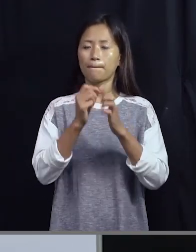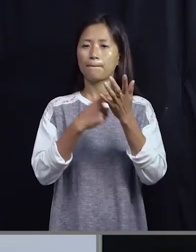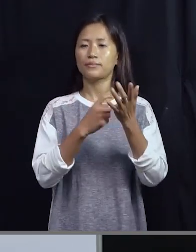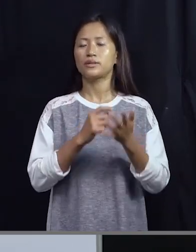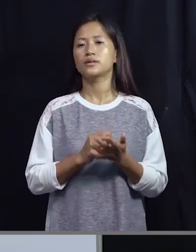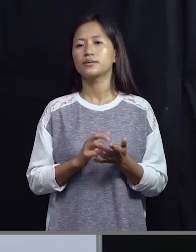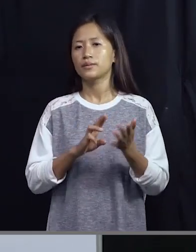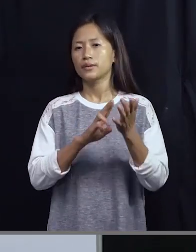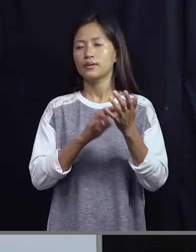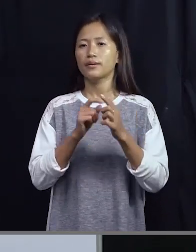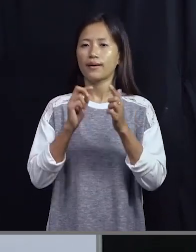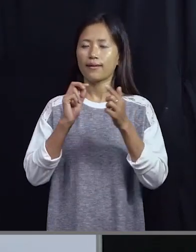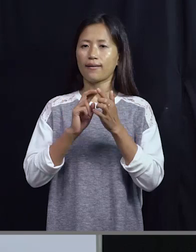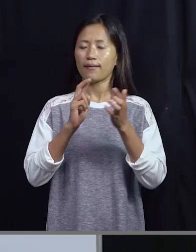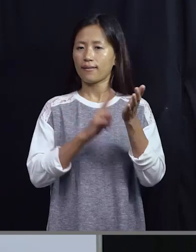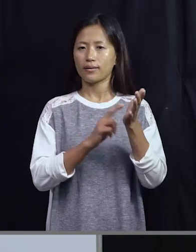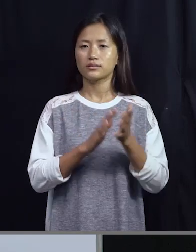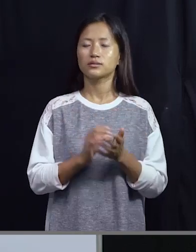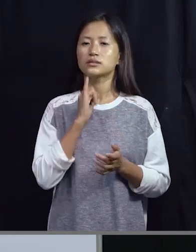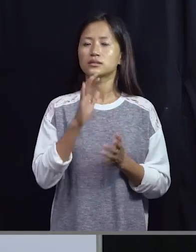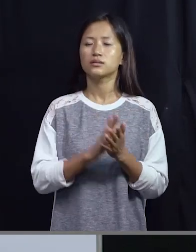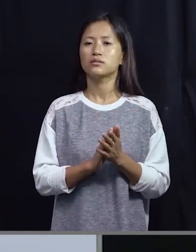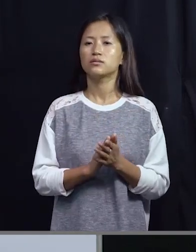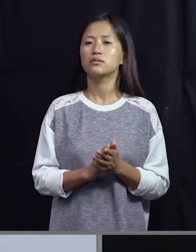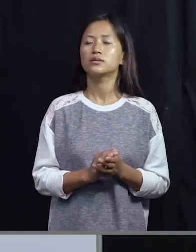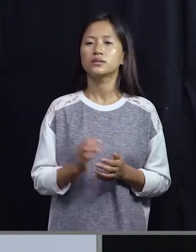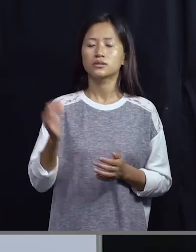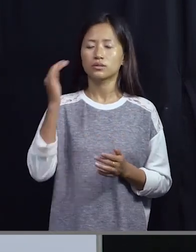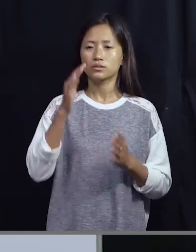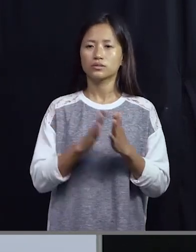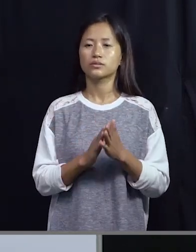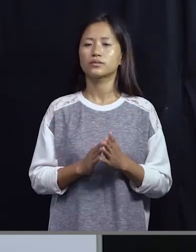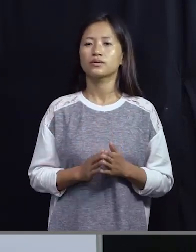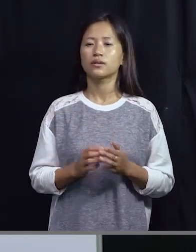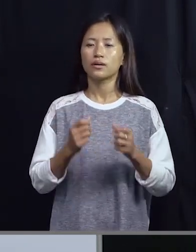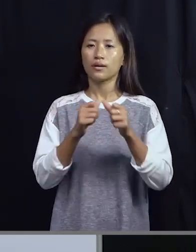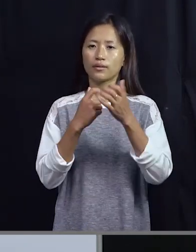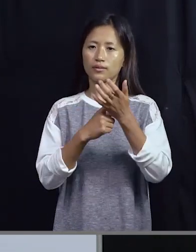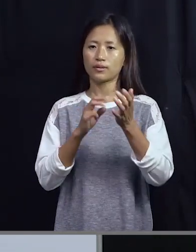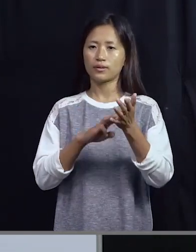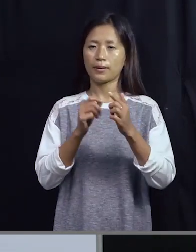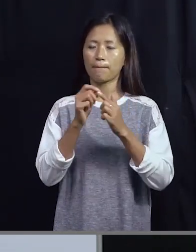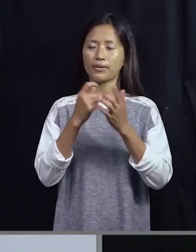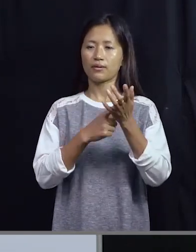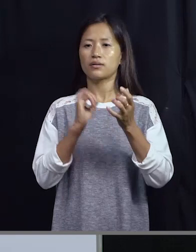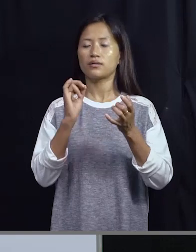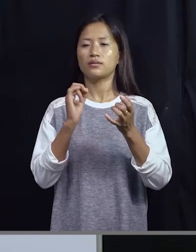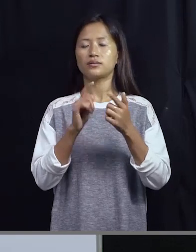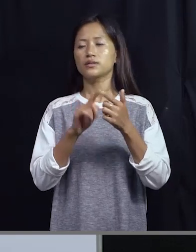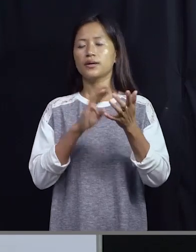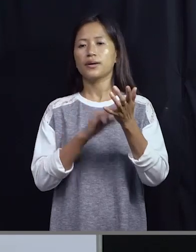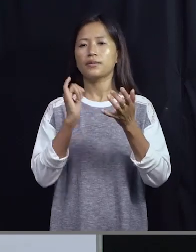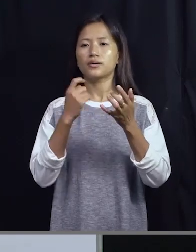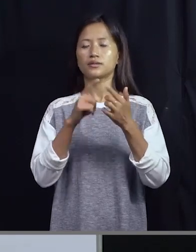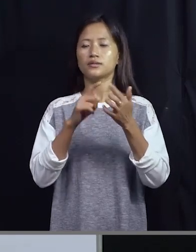to requisite requirement for DNA polymerase, and it's also known as RNA primer, which consists